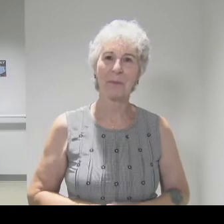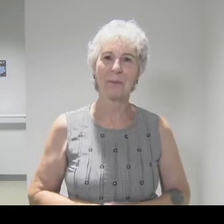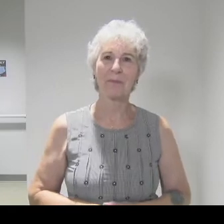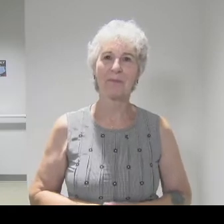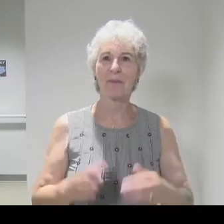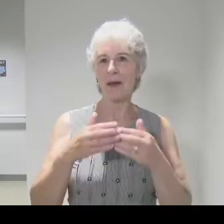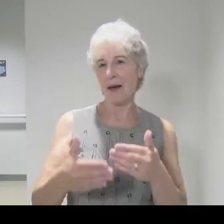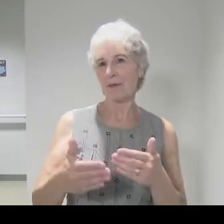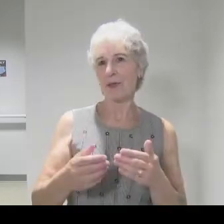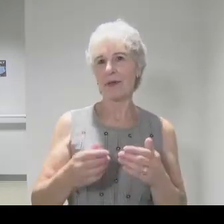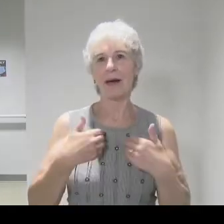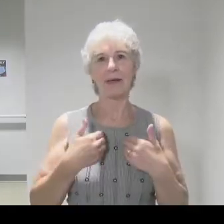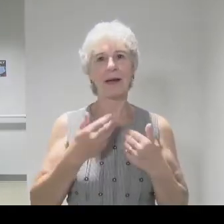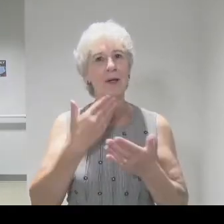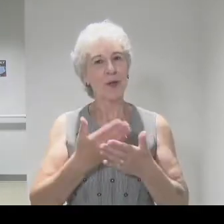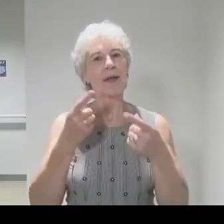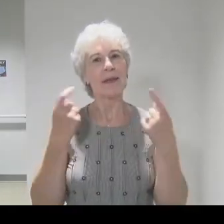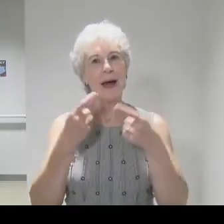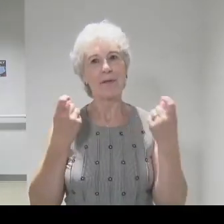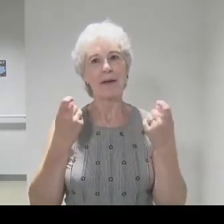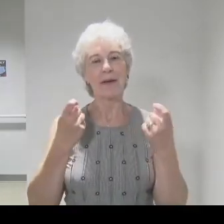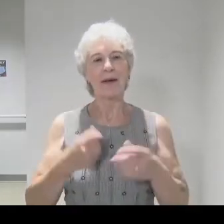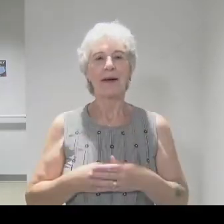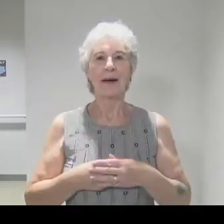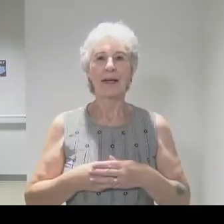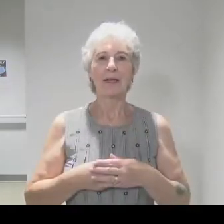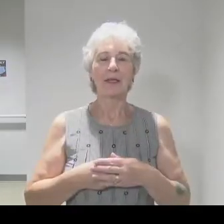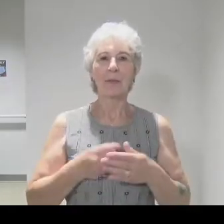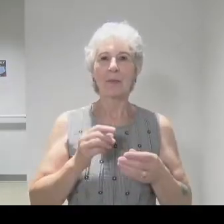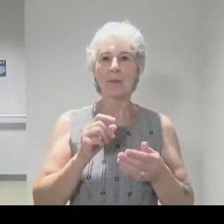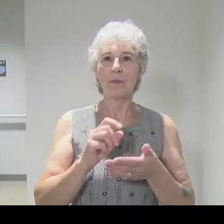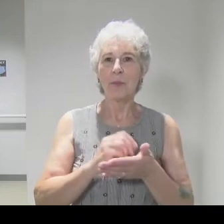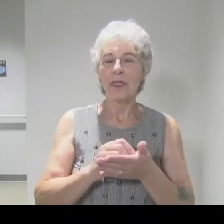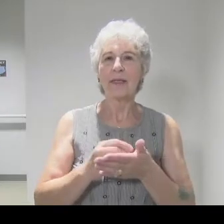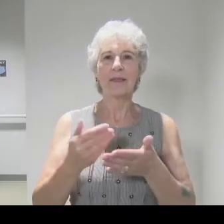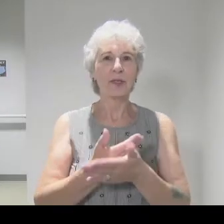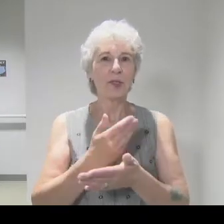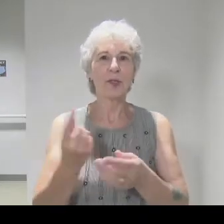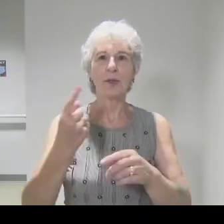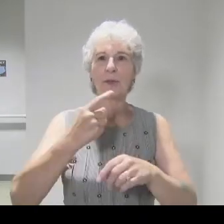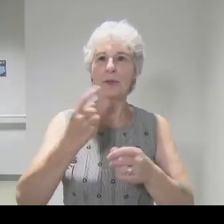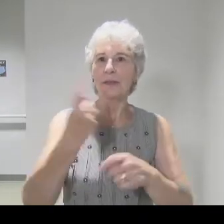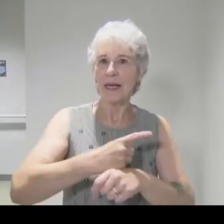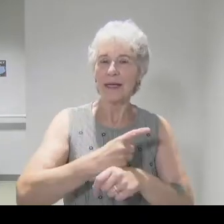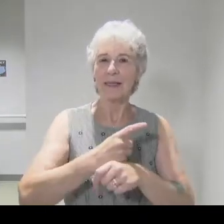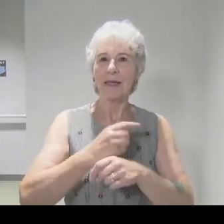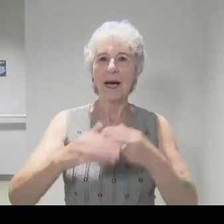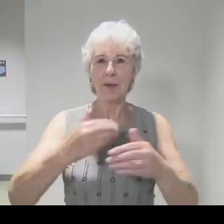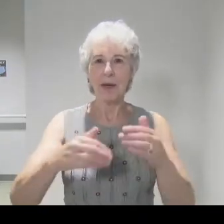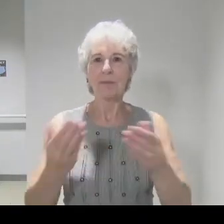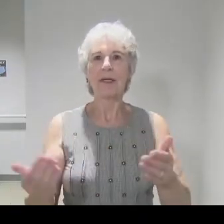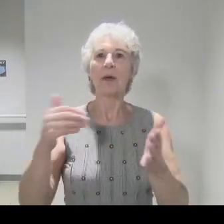After having a good laugh about it, I updated it a little bit and redated it, and then I set her again and put her back in the